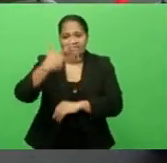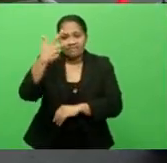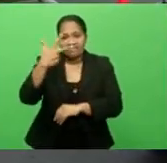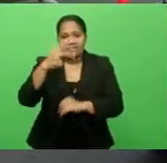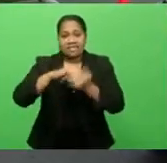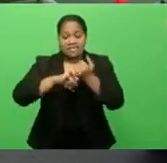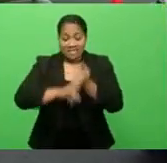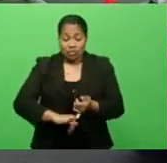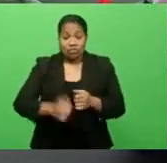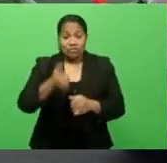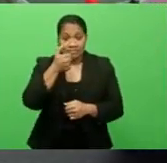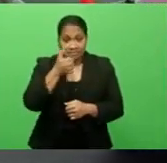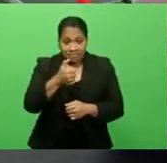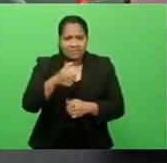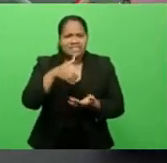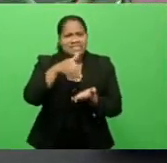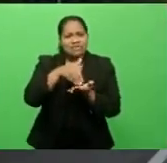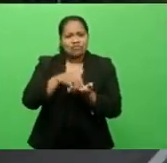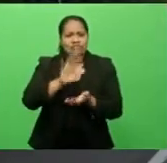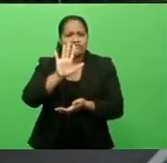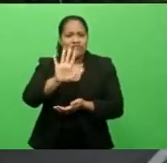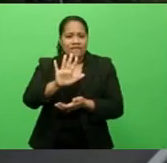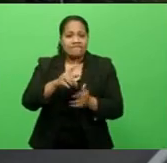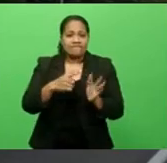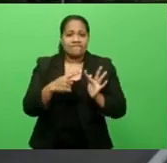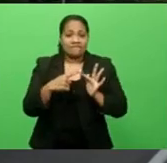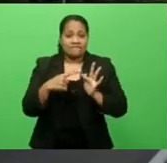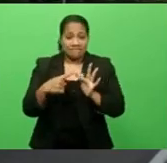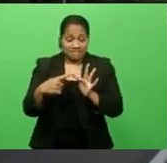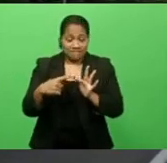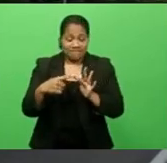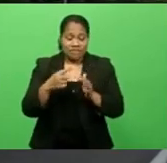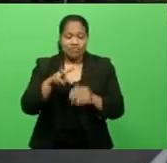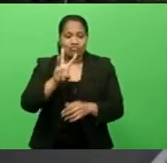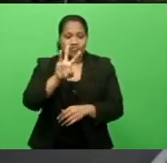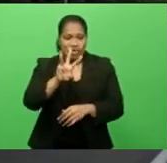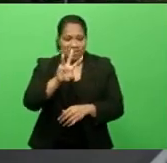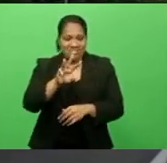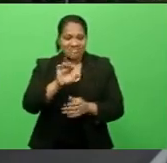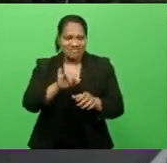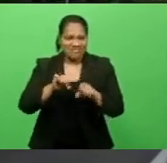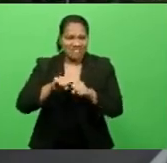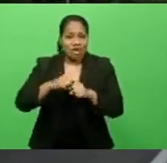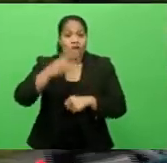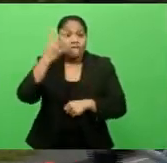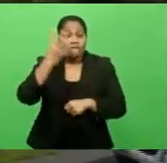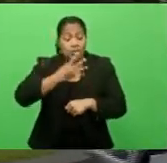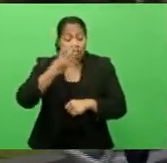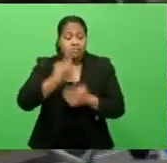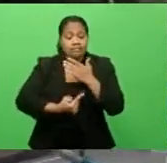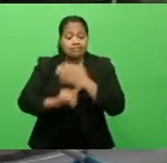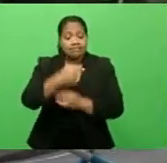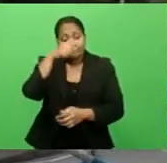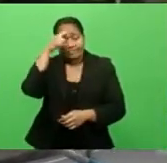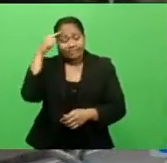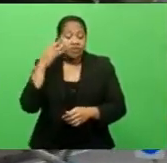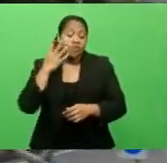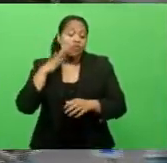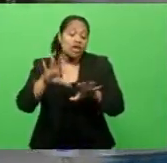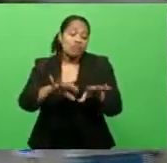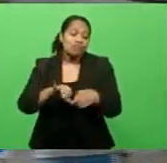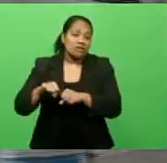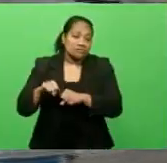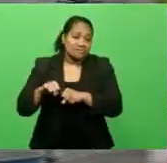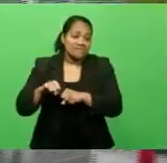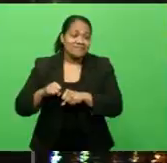6 cases, Central 5 cases, and East recorded 3. 14 were intoxicated during their time of arrest.